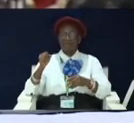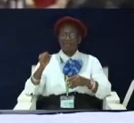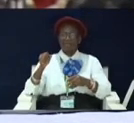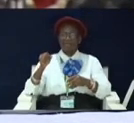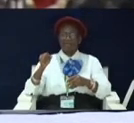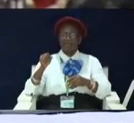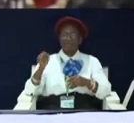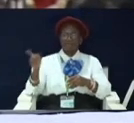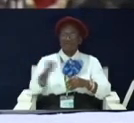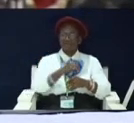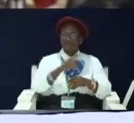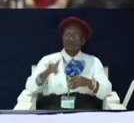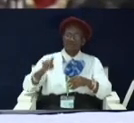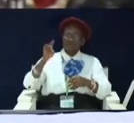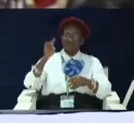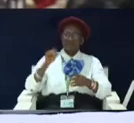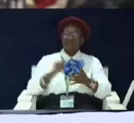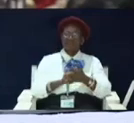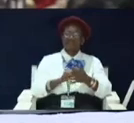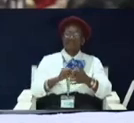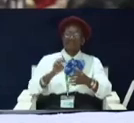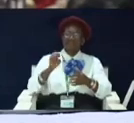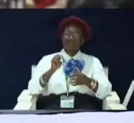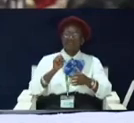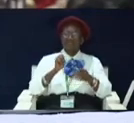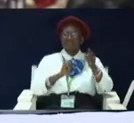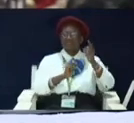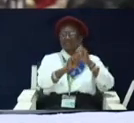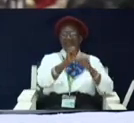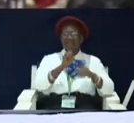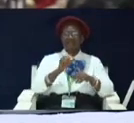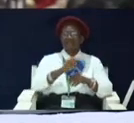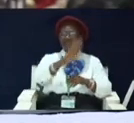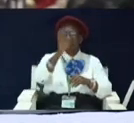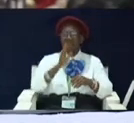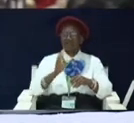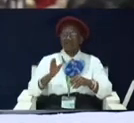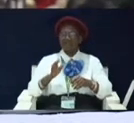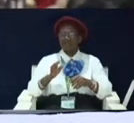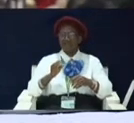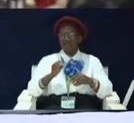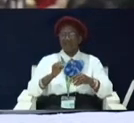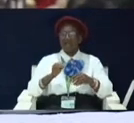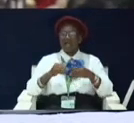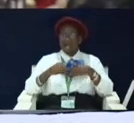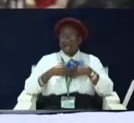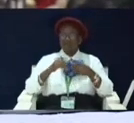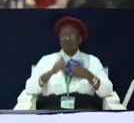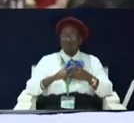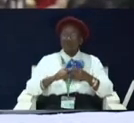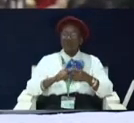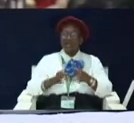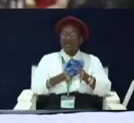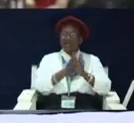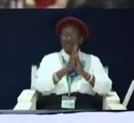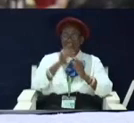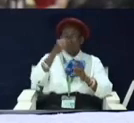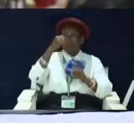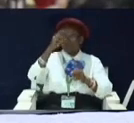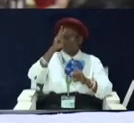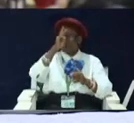You discover that Elisha never had to ask a widow for